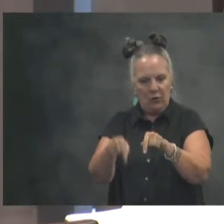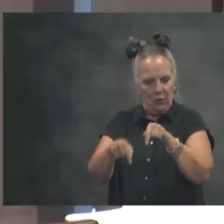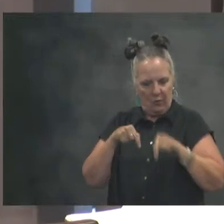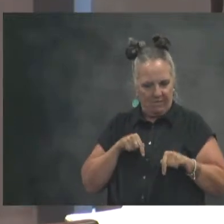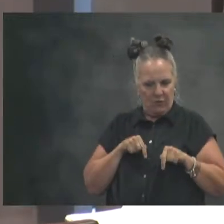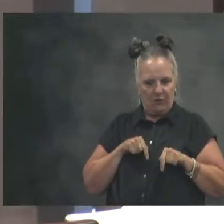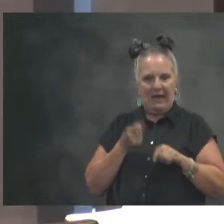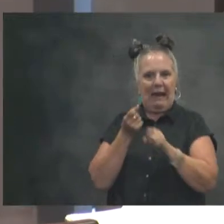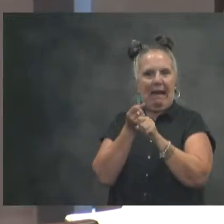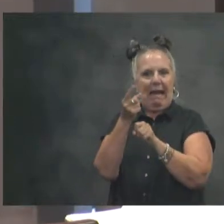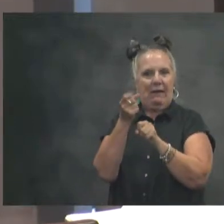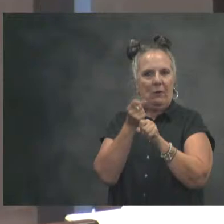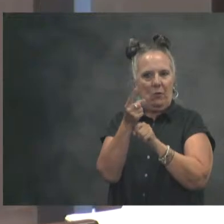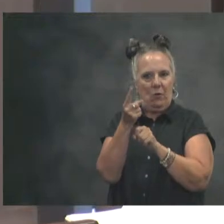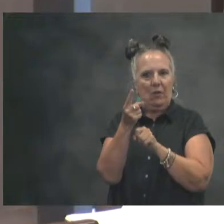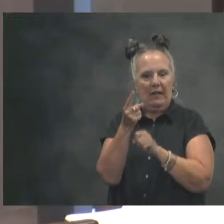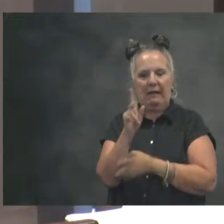annual